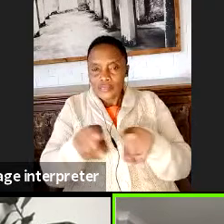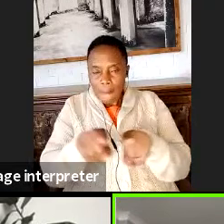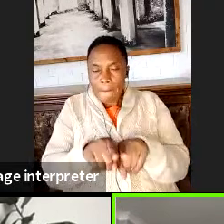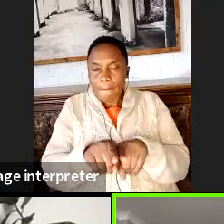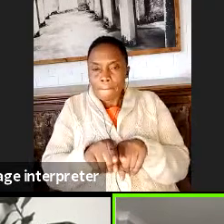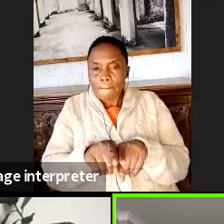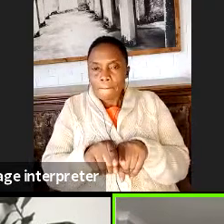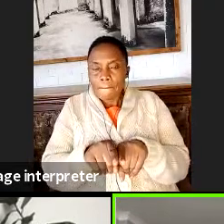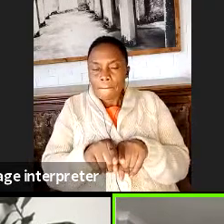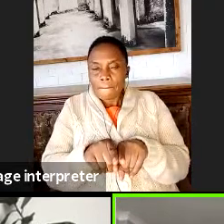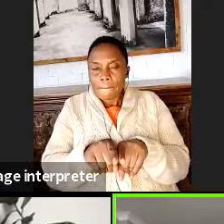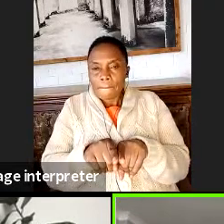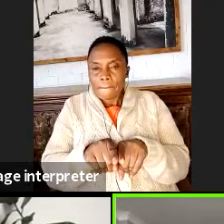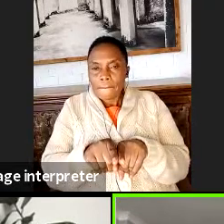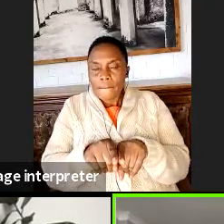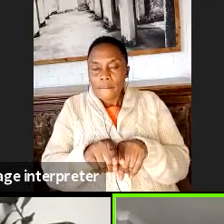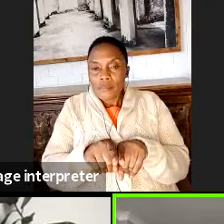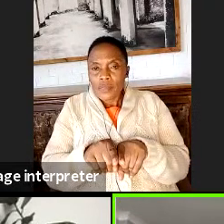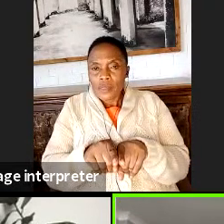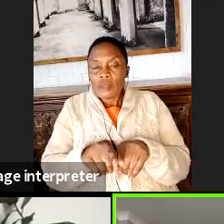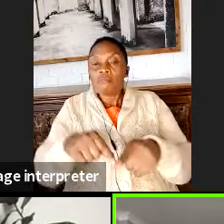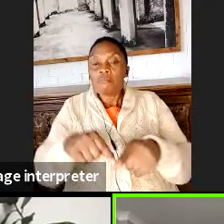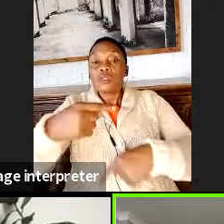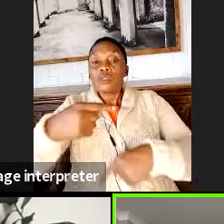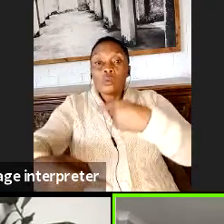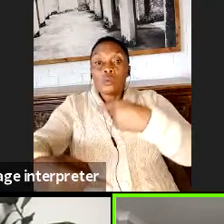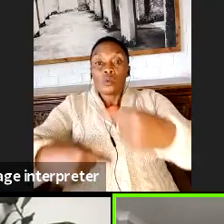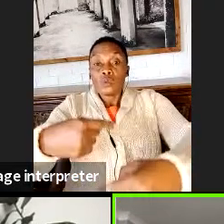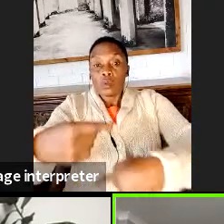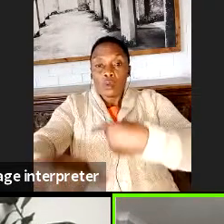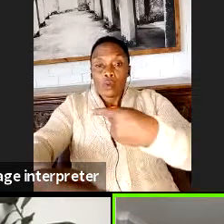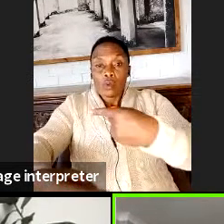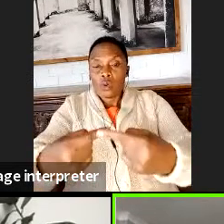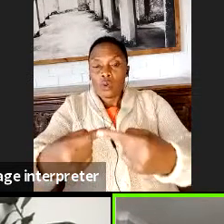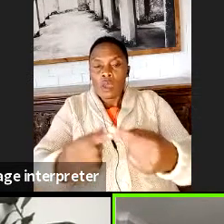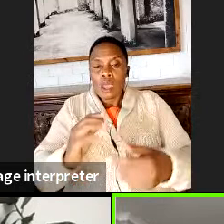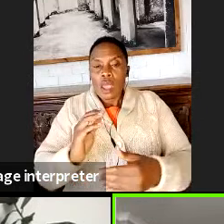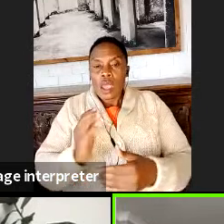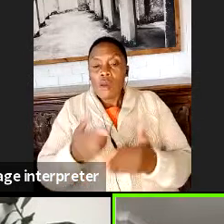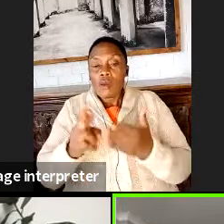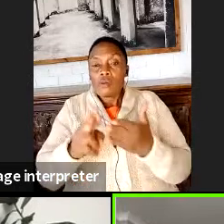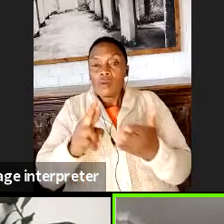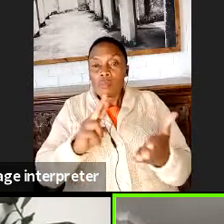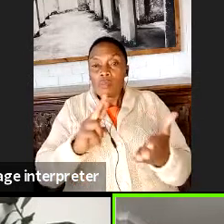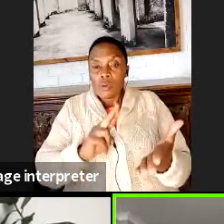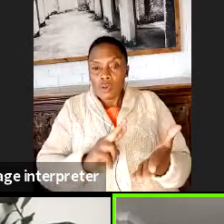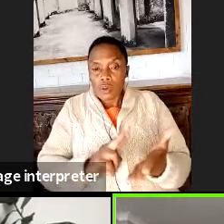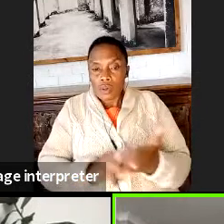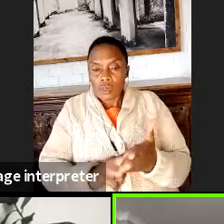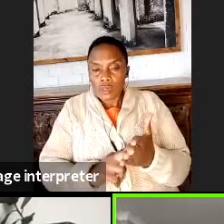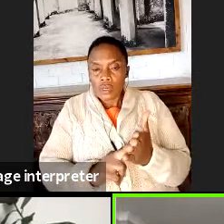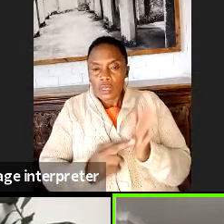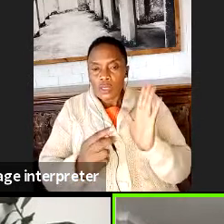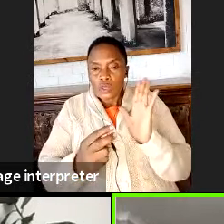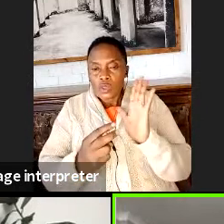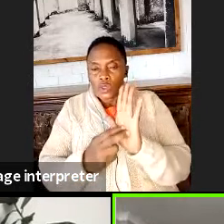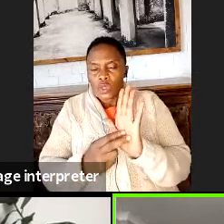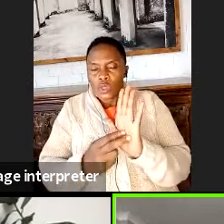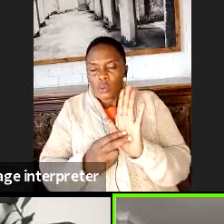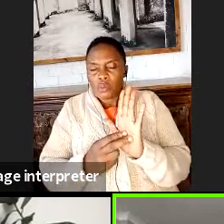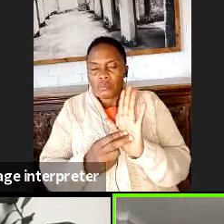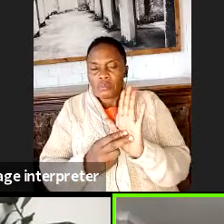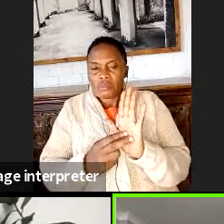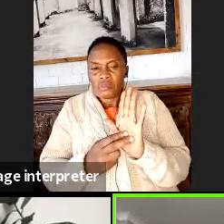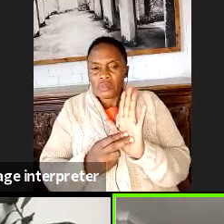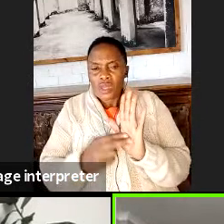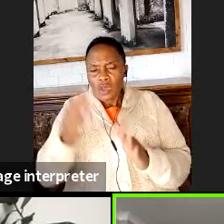Specifically, then it went on to our specific report. Included things like,